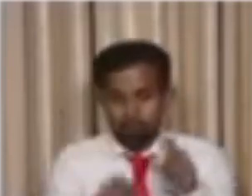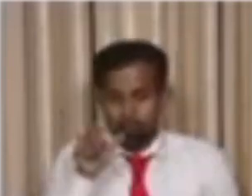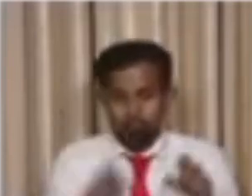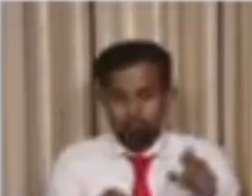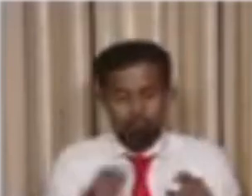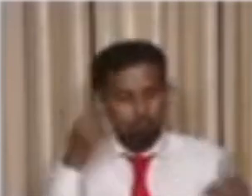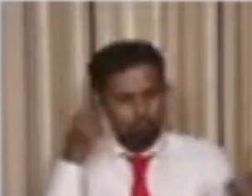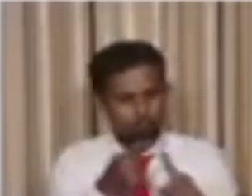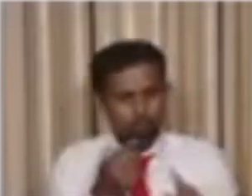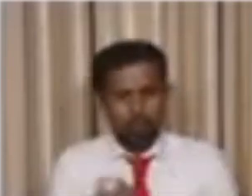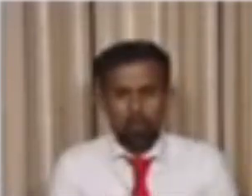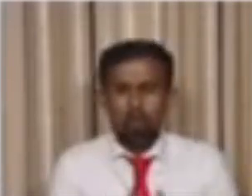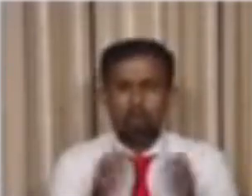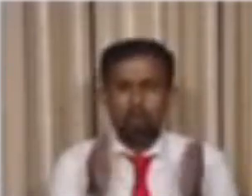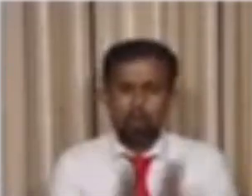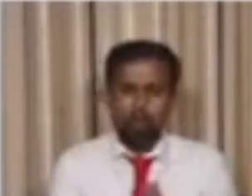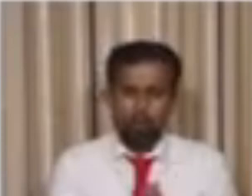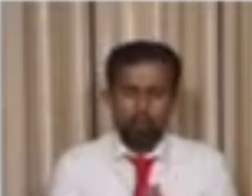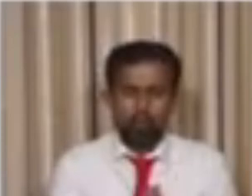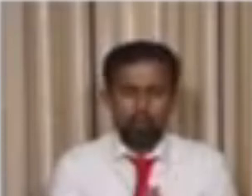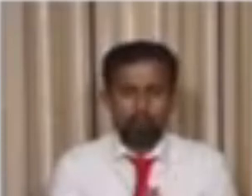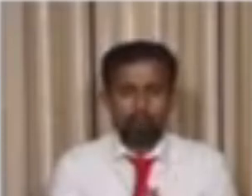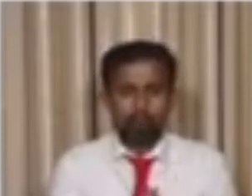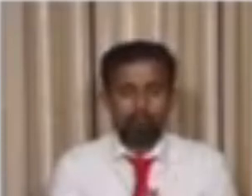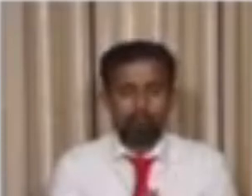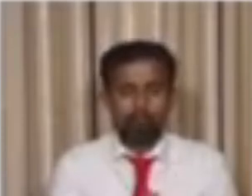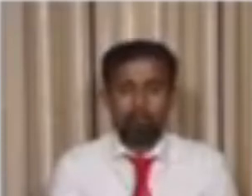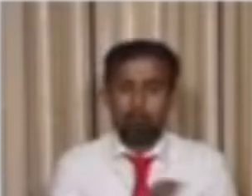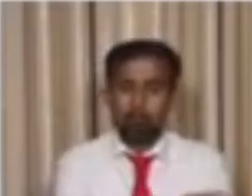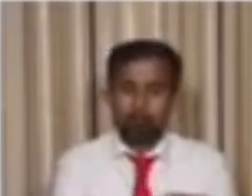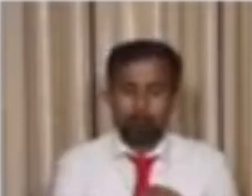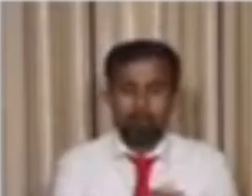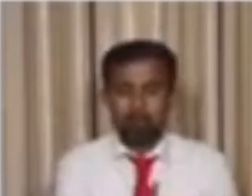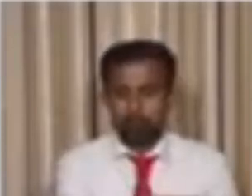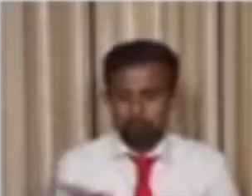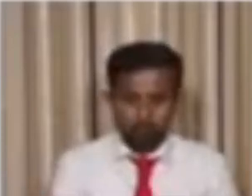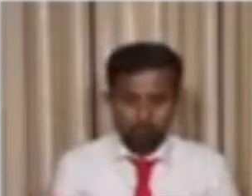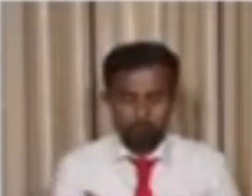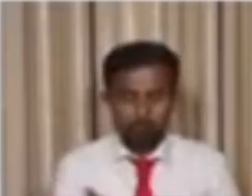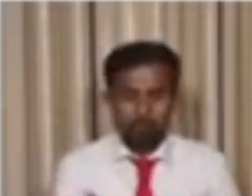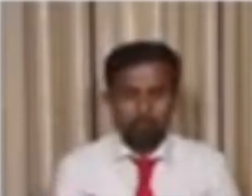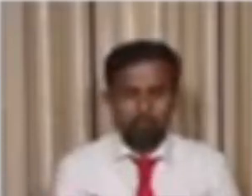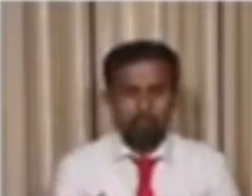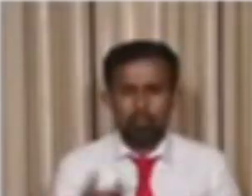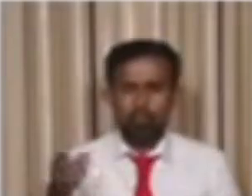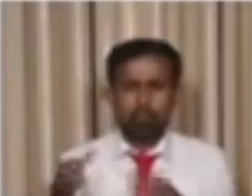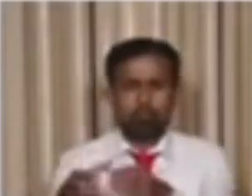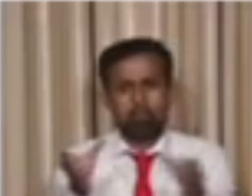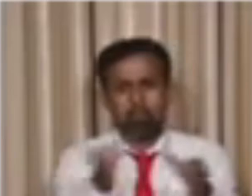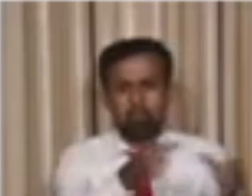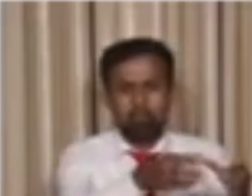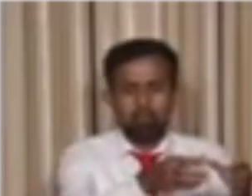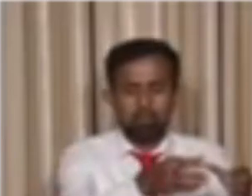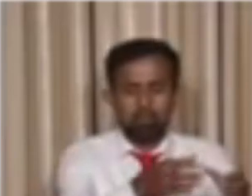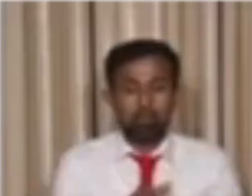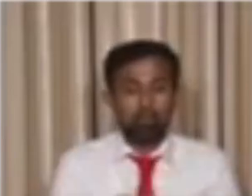steps on either side of this house that is taken on behalf of the upcountry Tamils, and we will continue